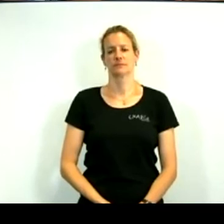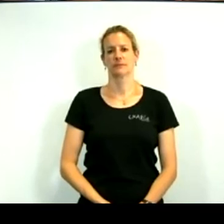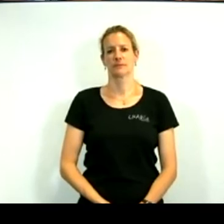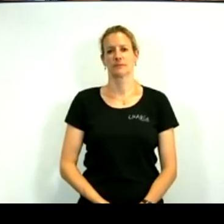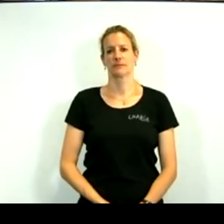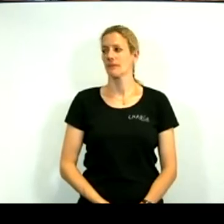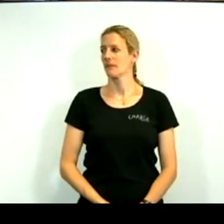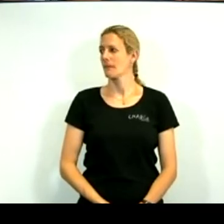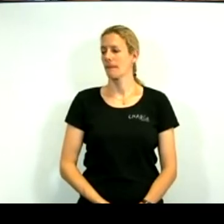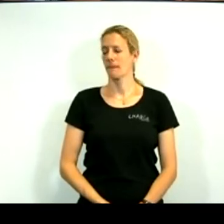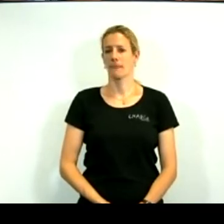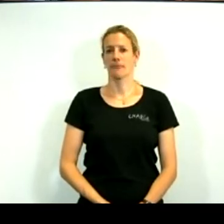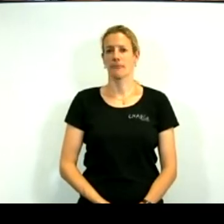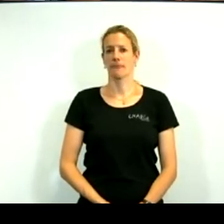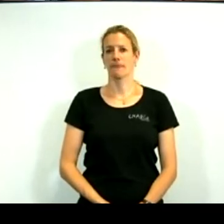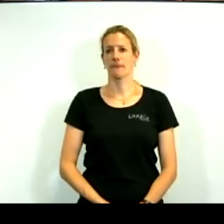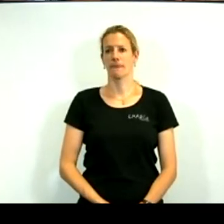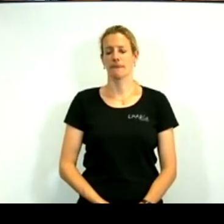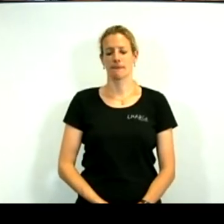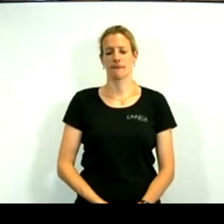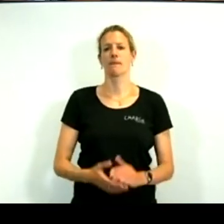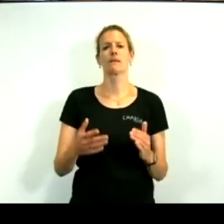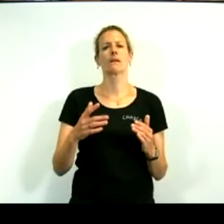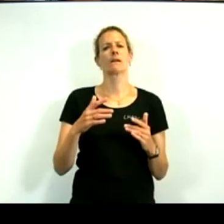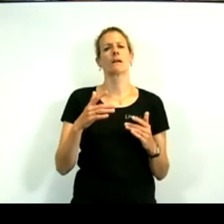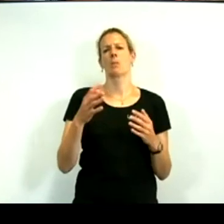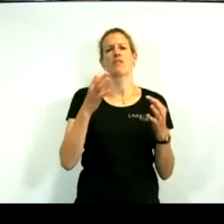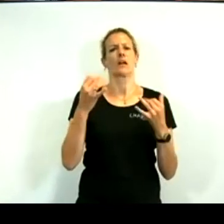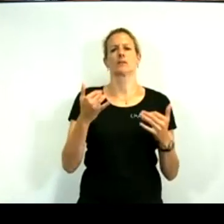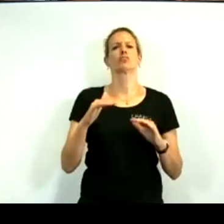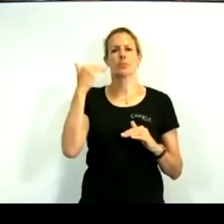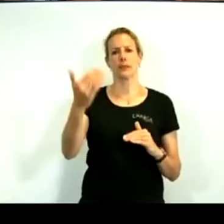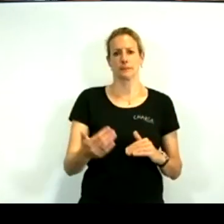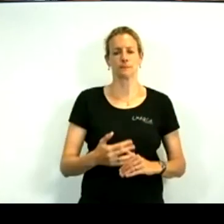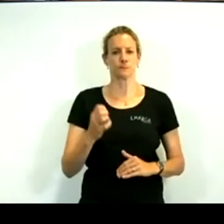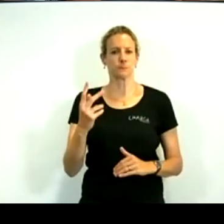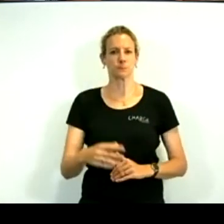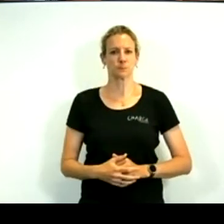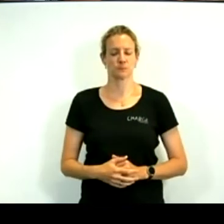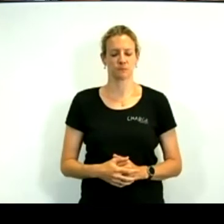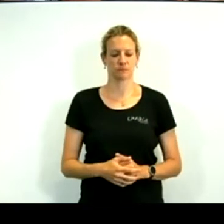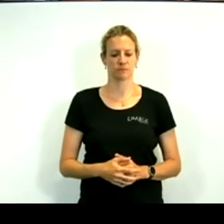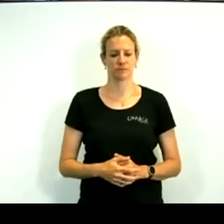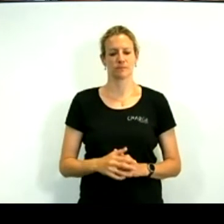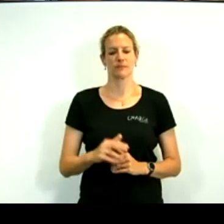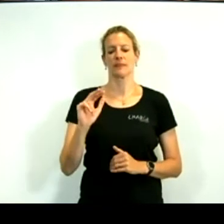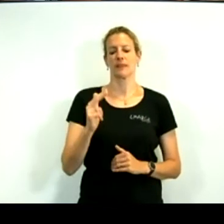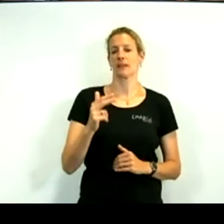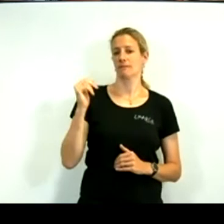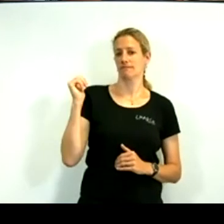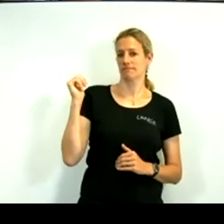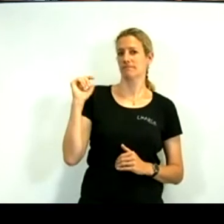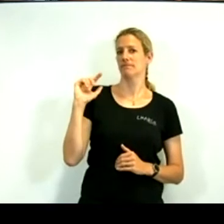We'll take questions at the end, of course. And then the third picture, again, is a simulation of